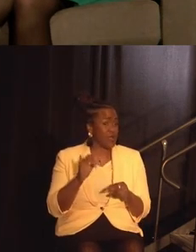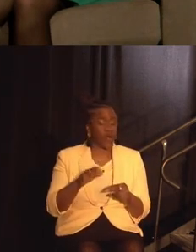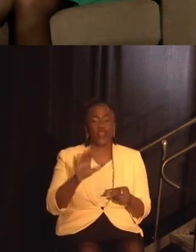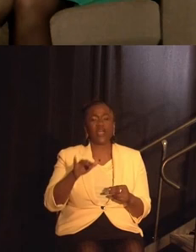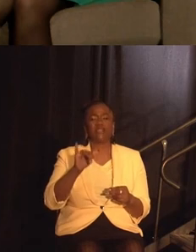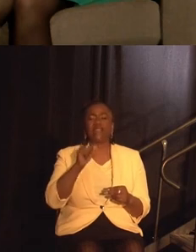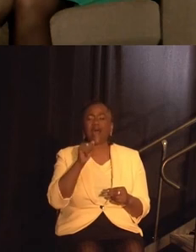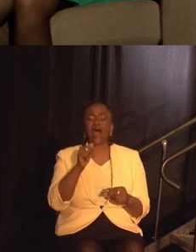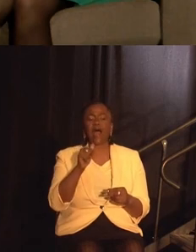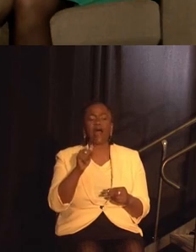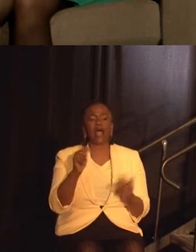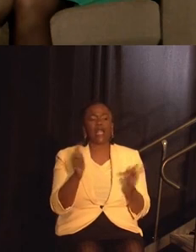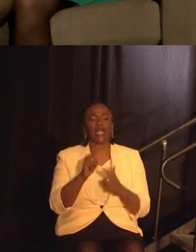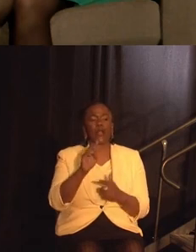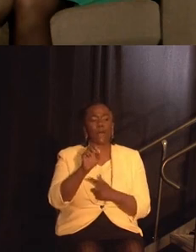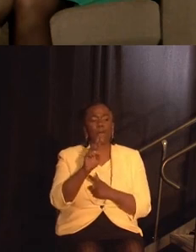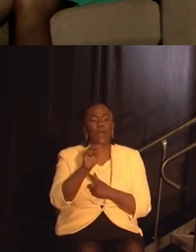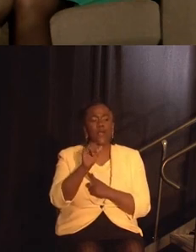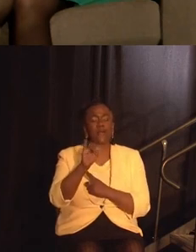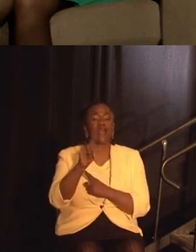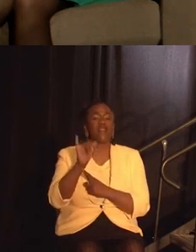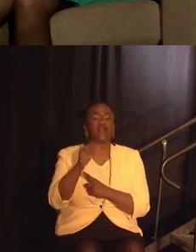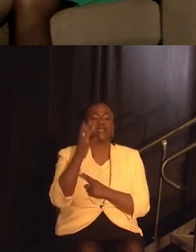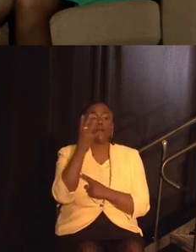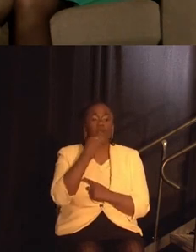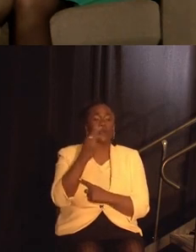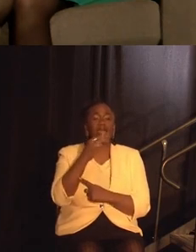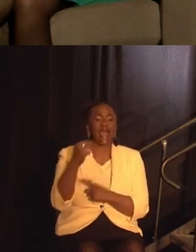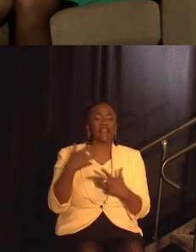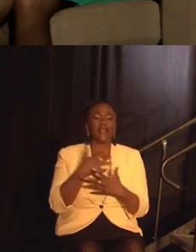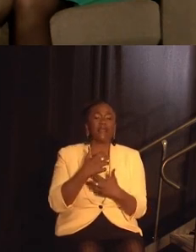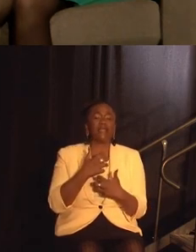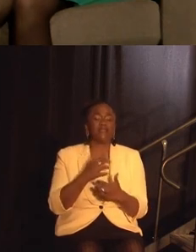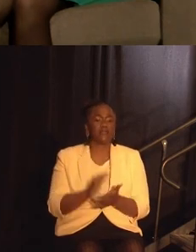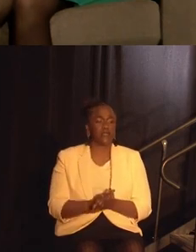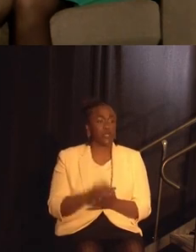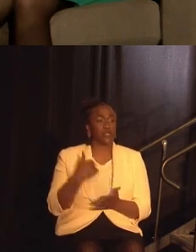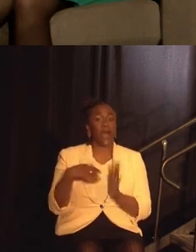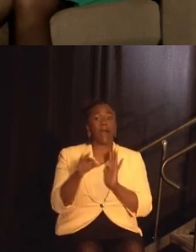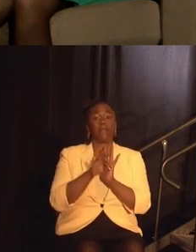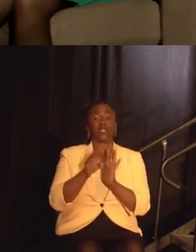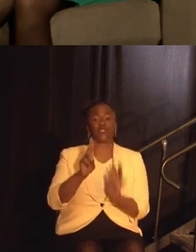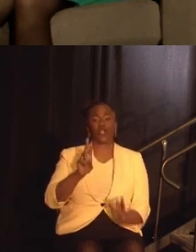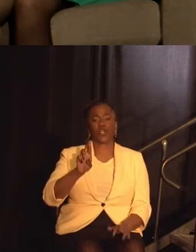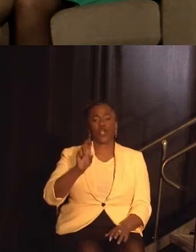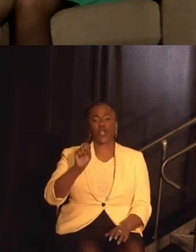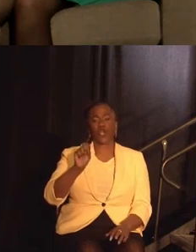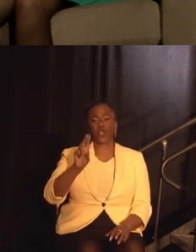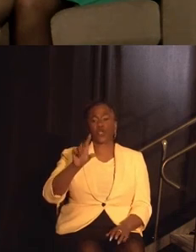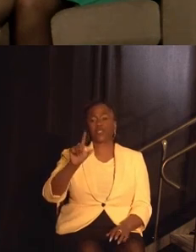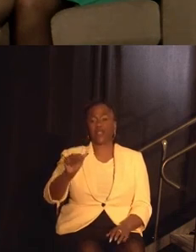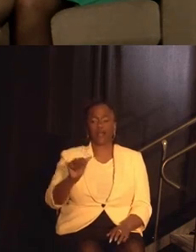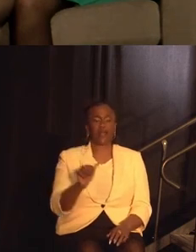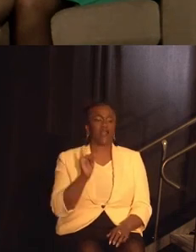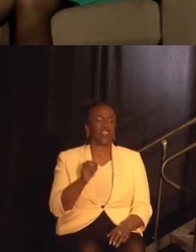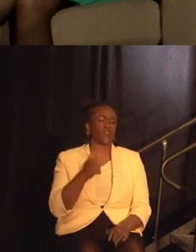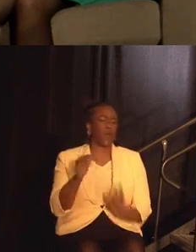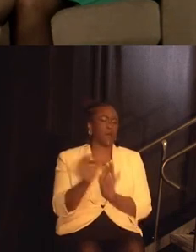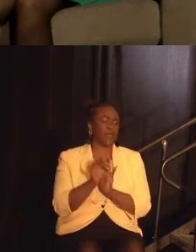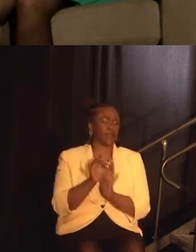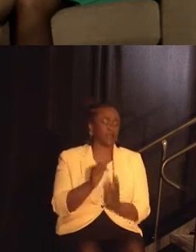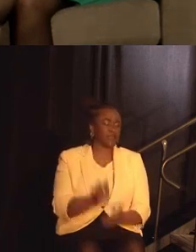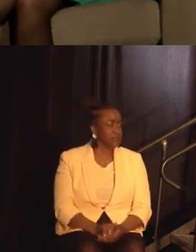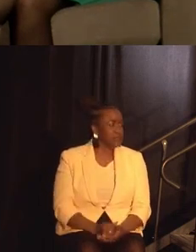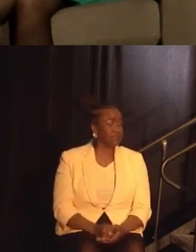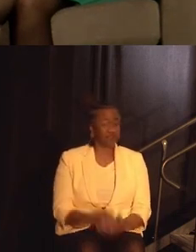who I could be when I grew up. And so I guess I picked Ursula. But, thank you. Thank